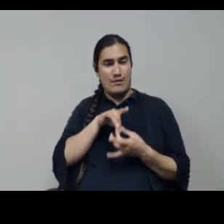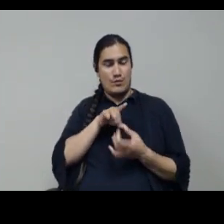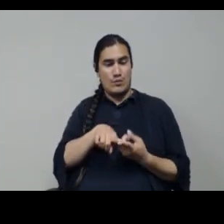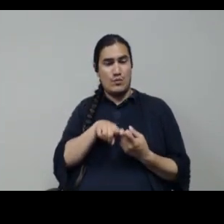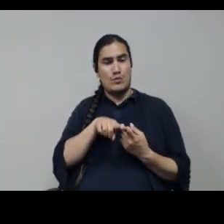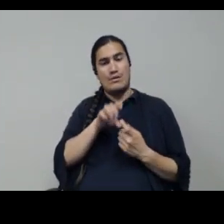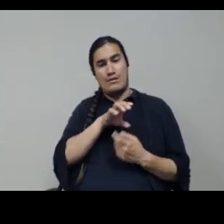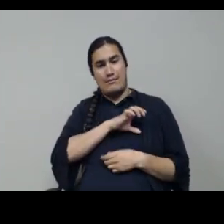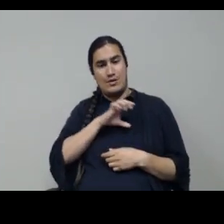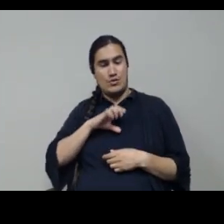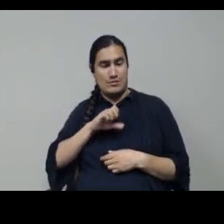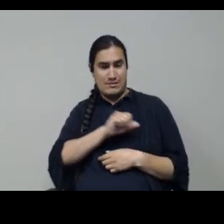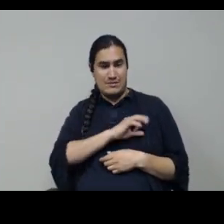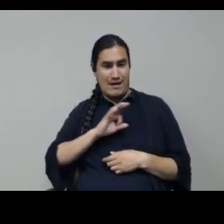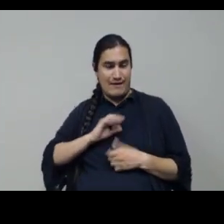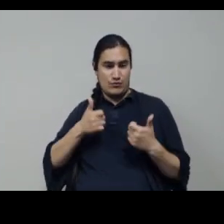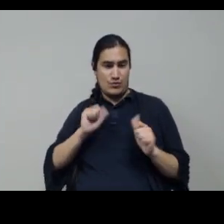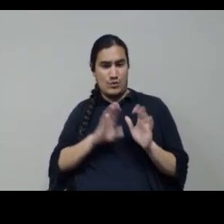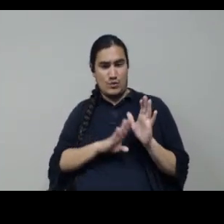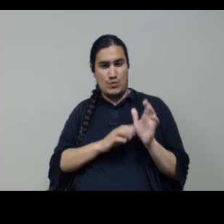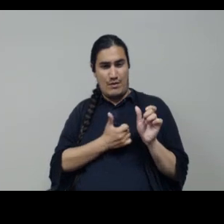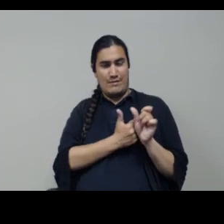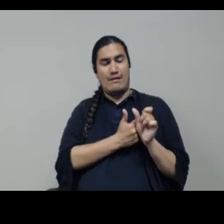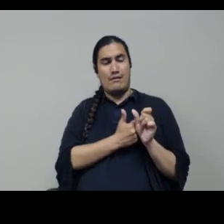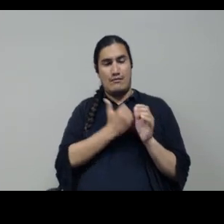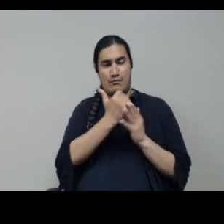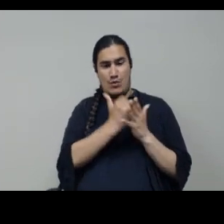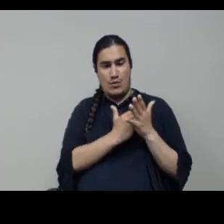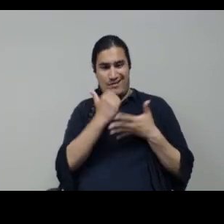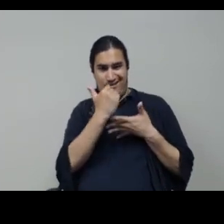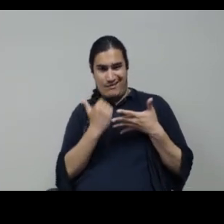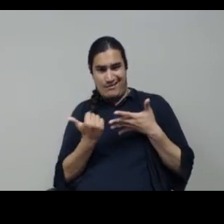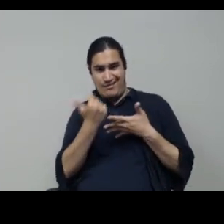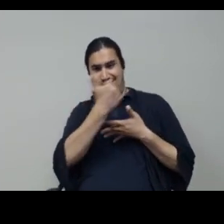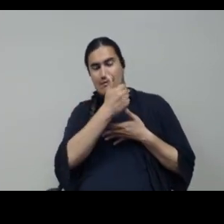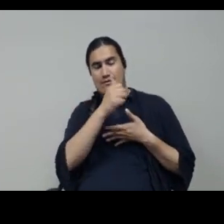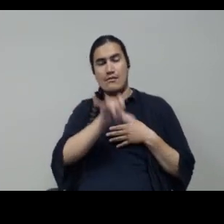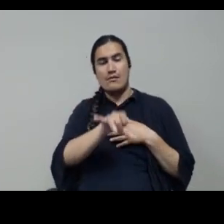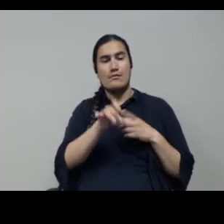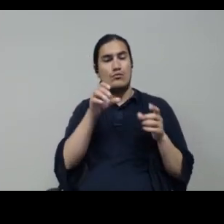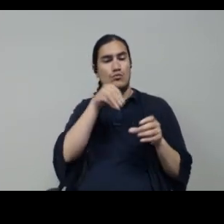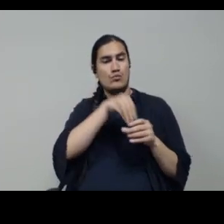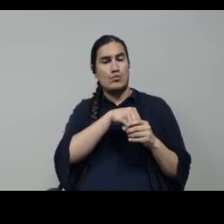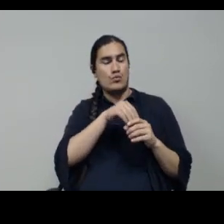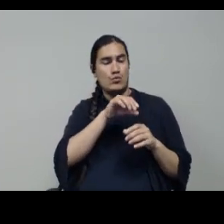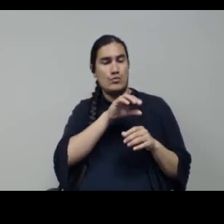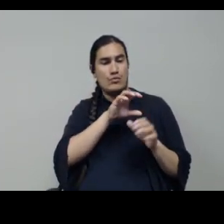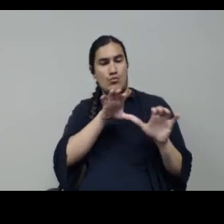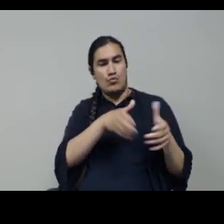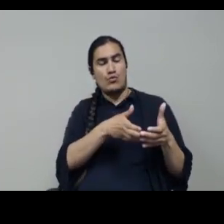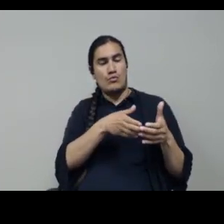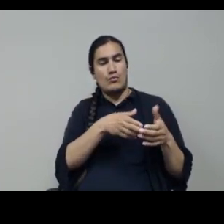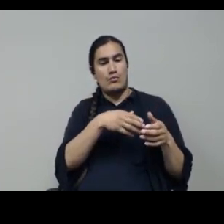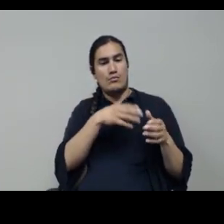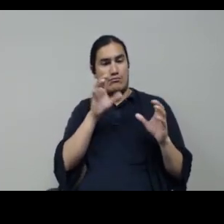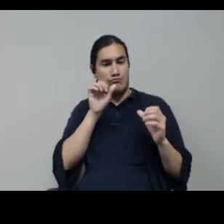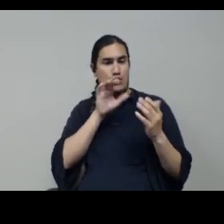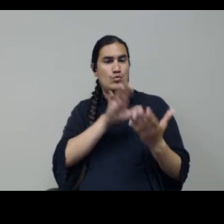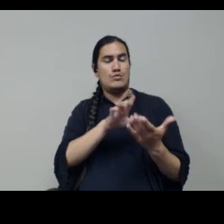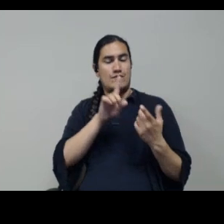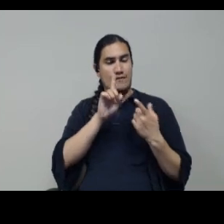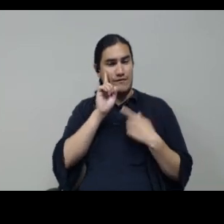is working on updating the priority ranking list to include a new category that addresses climate change and greenhouse gas